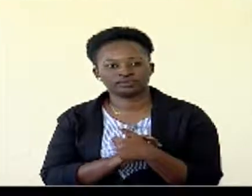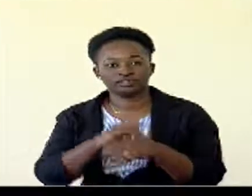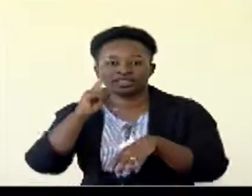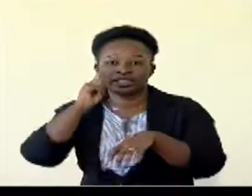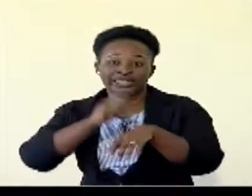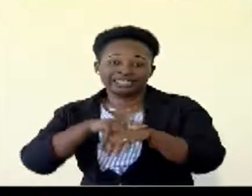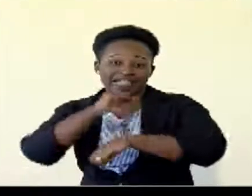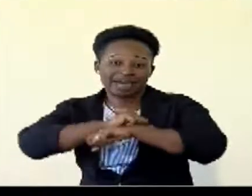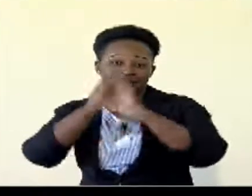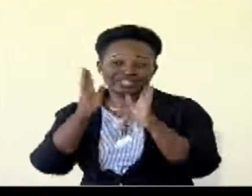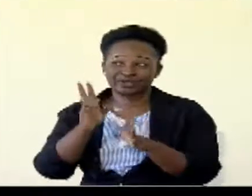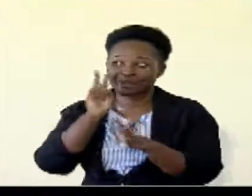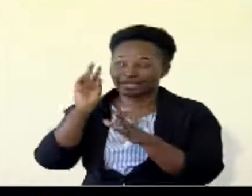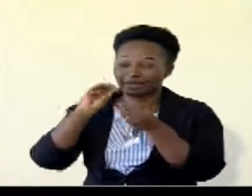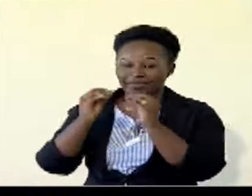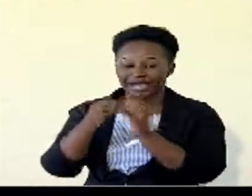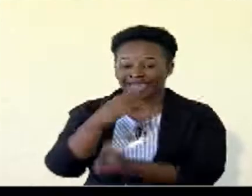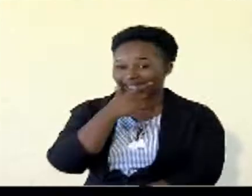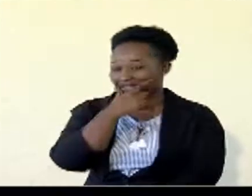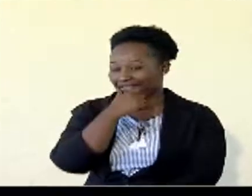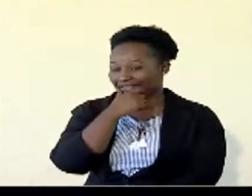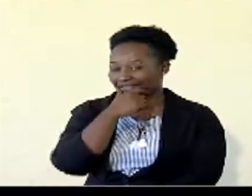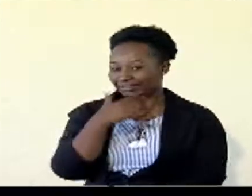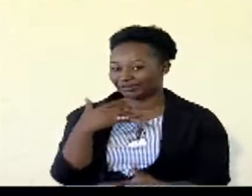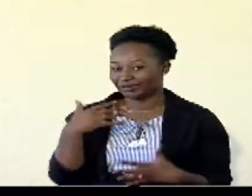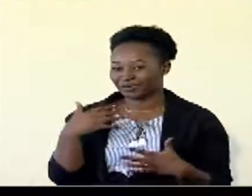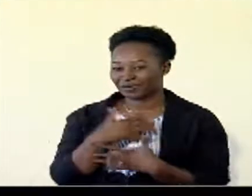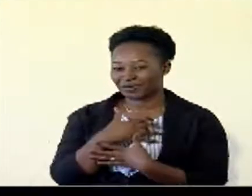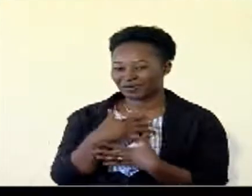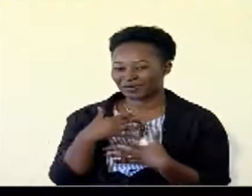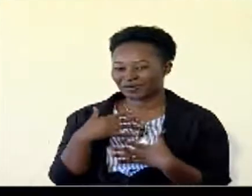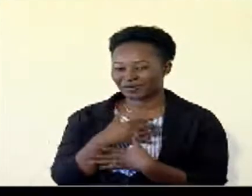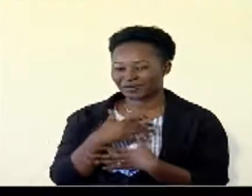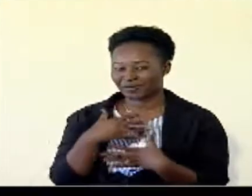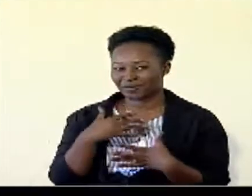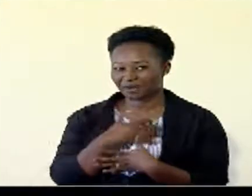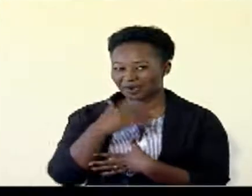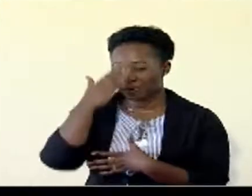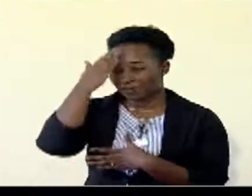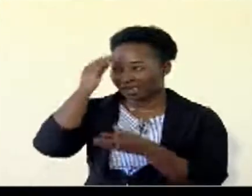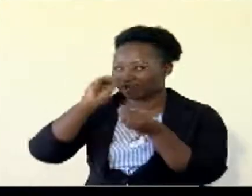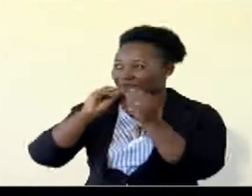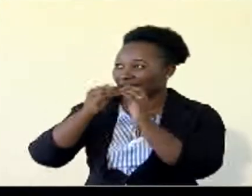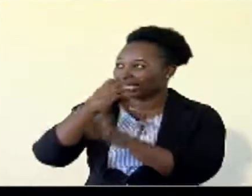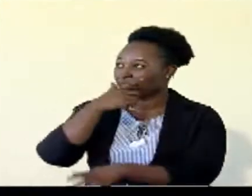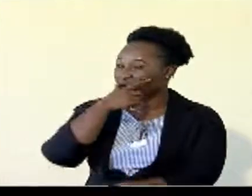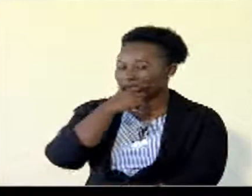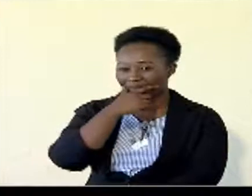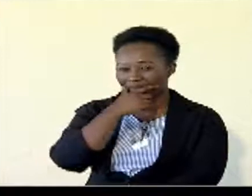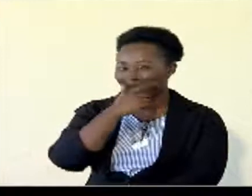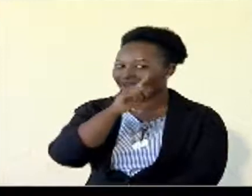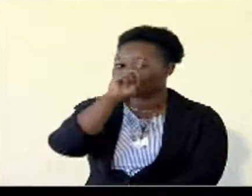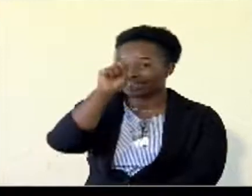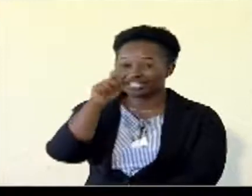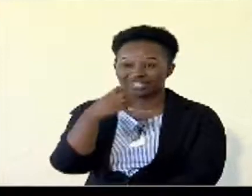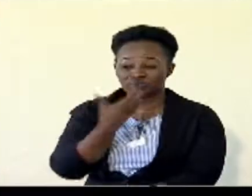see this, people fear because of the figures. When you have this